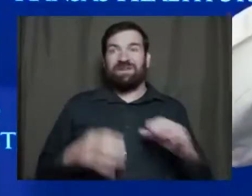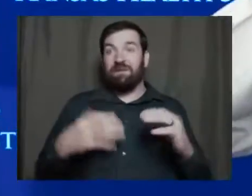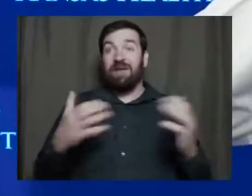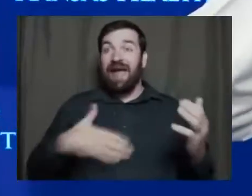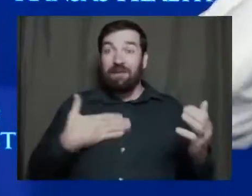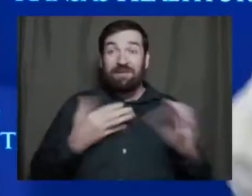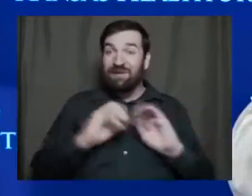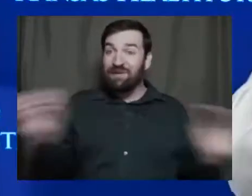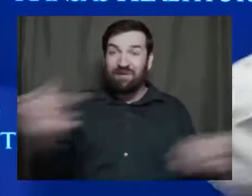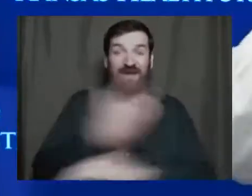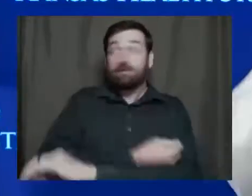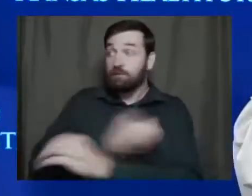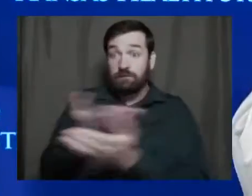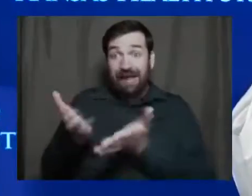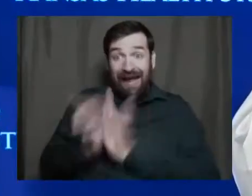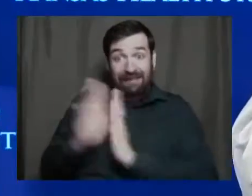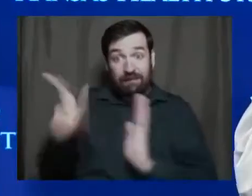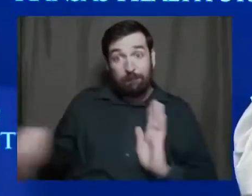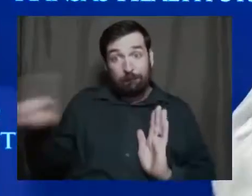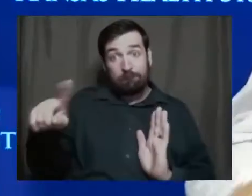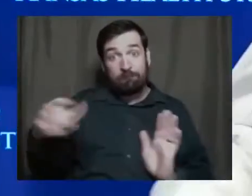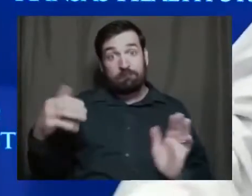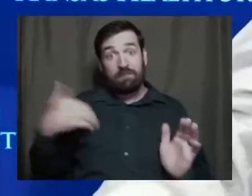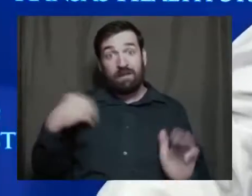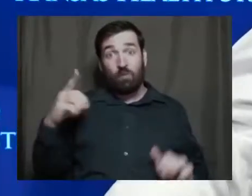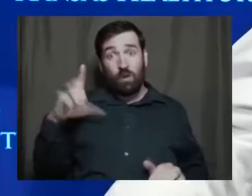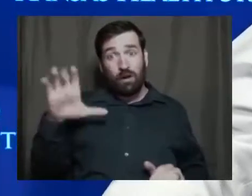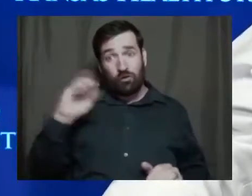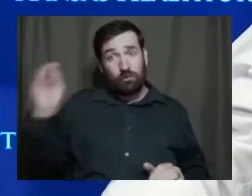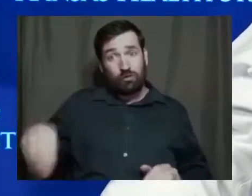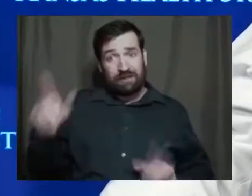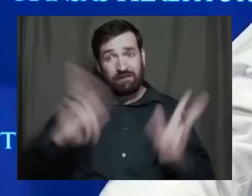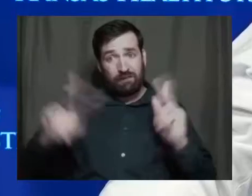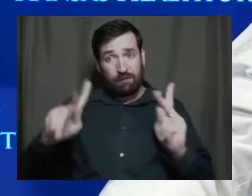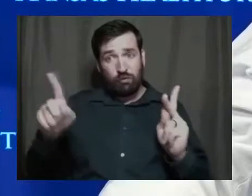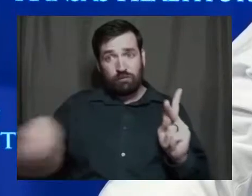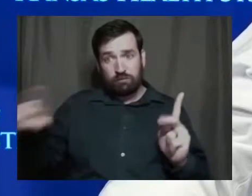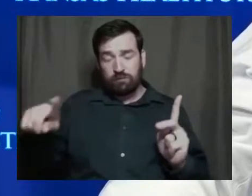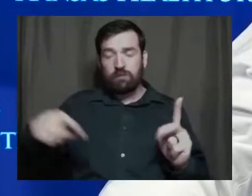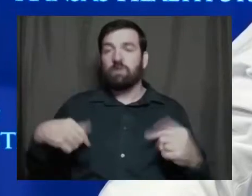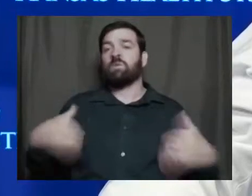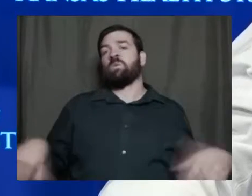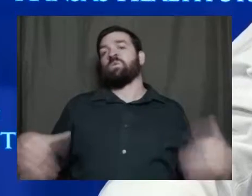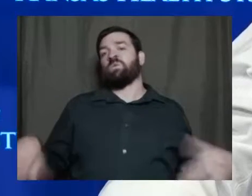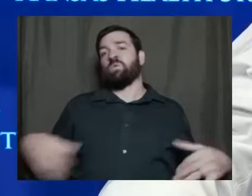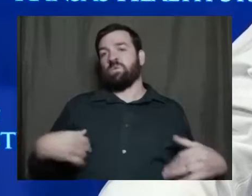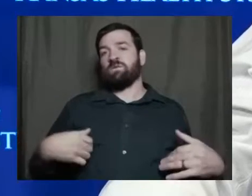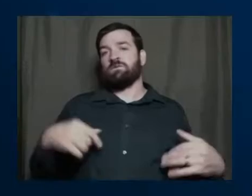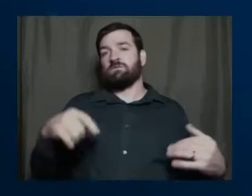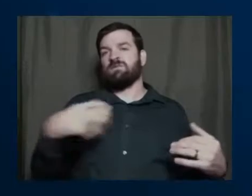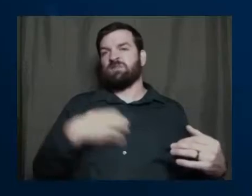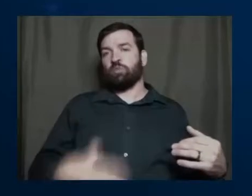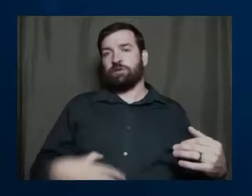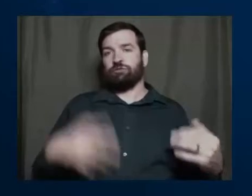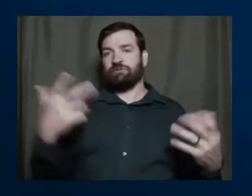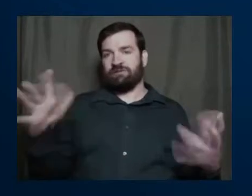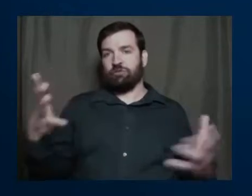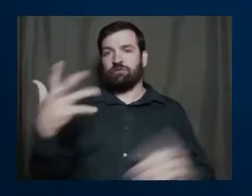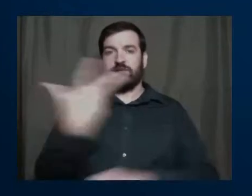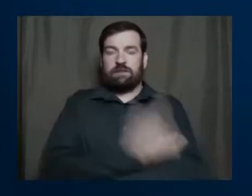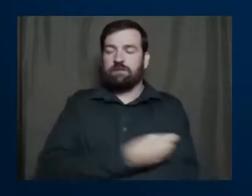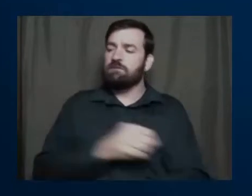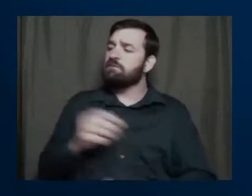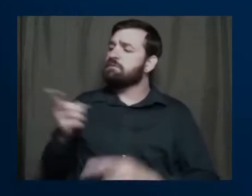people, I think we would have 100% unanimous consent that they should have, from them, that they would have all wanted to be vaccinated. Mandy wants to know, what about